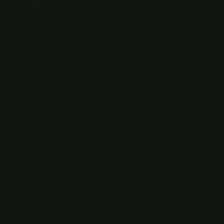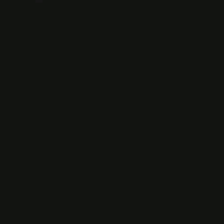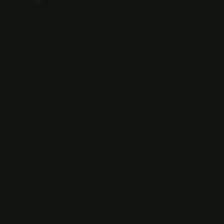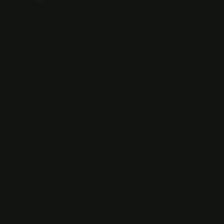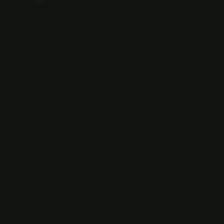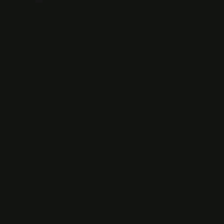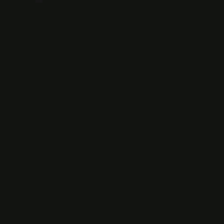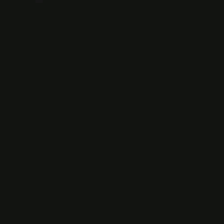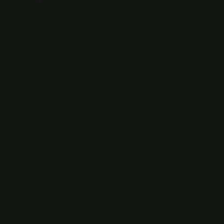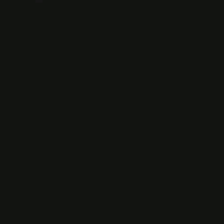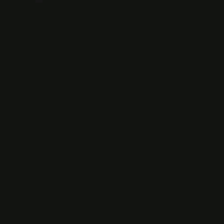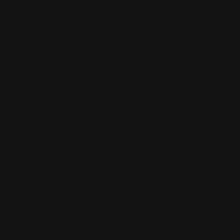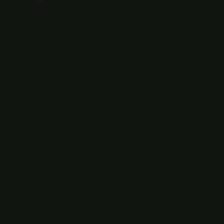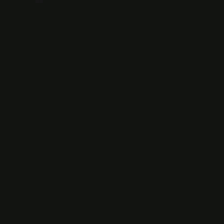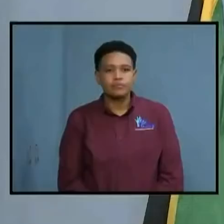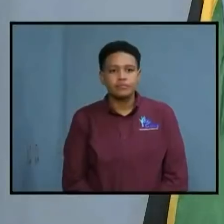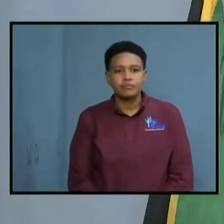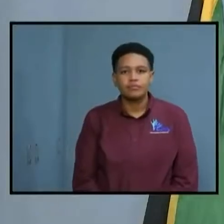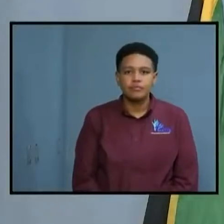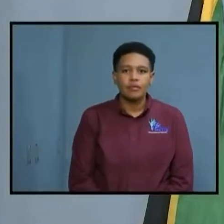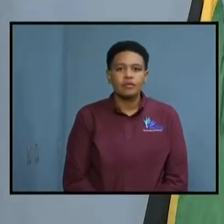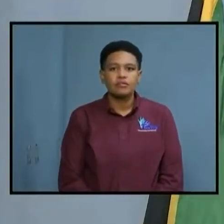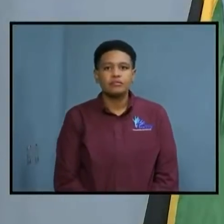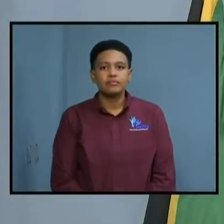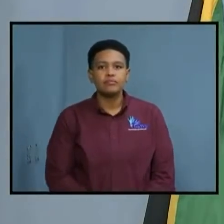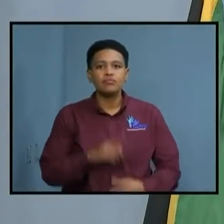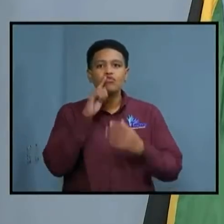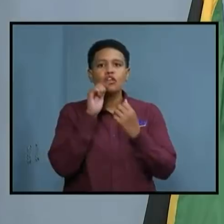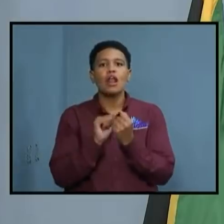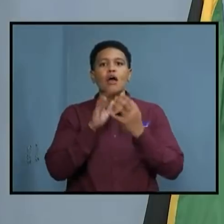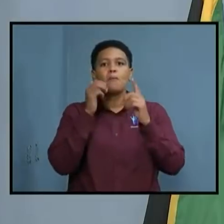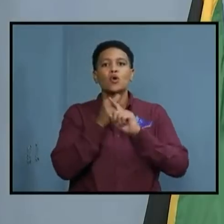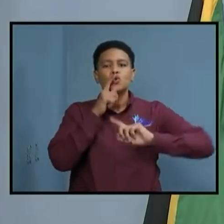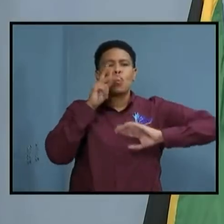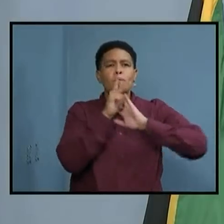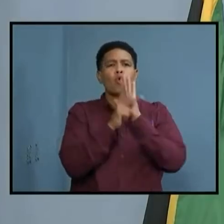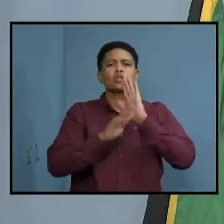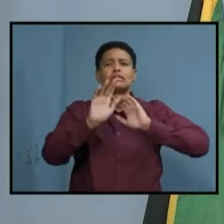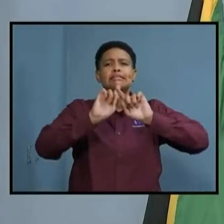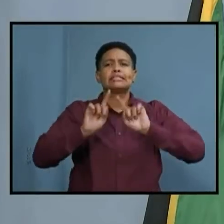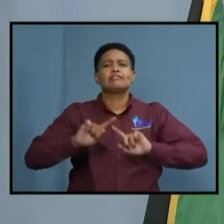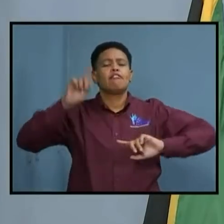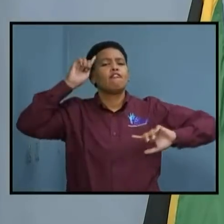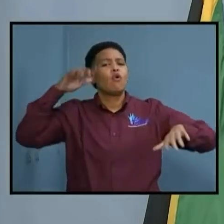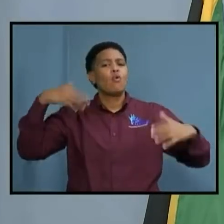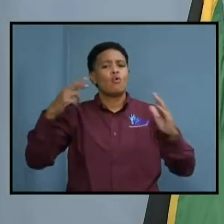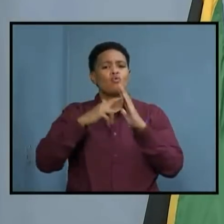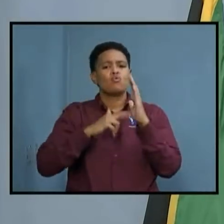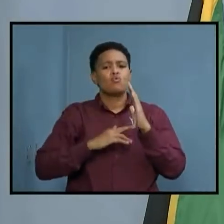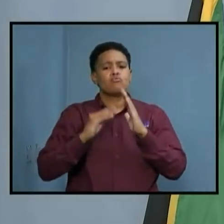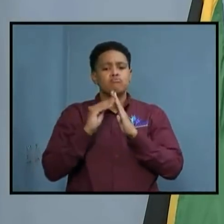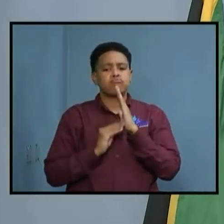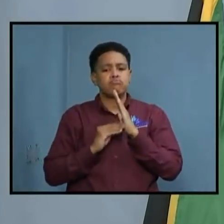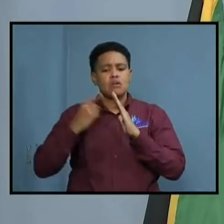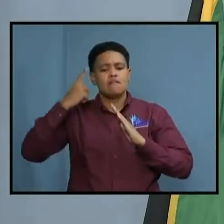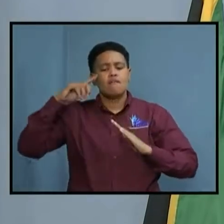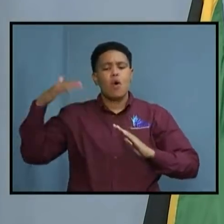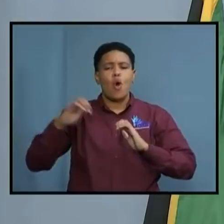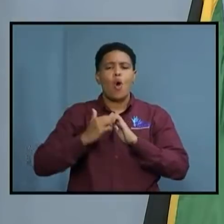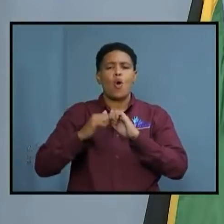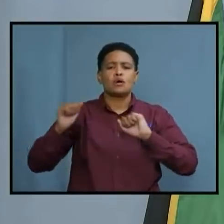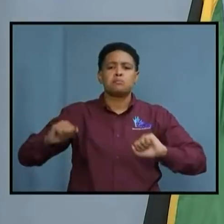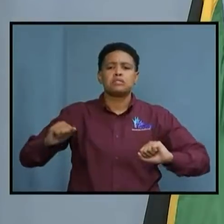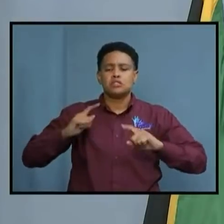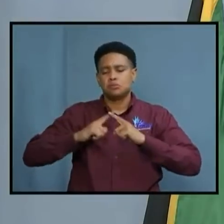Right. So the approach to the protocols for how a potential